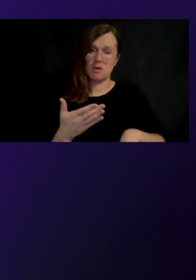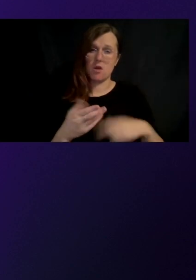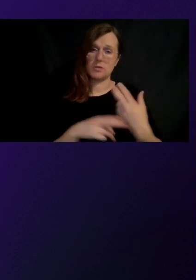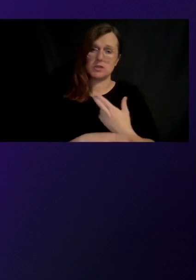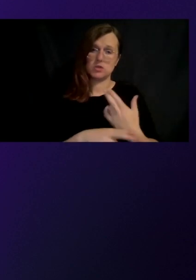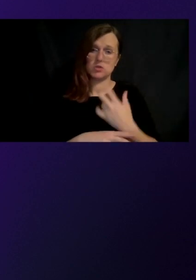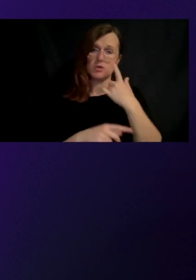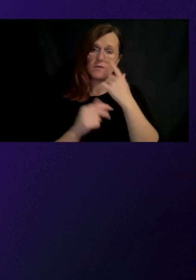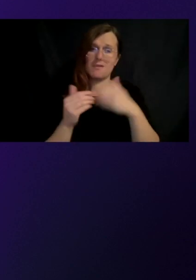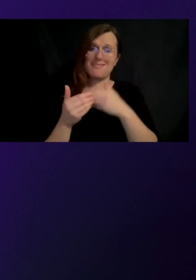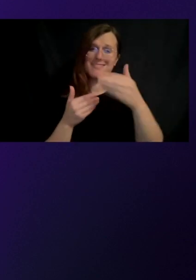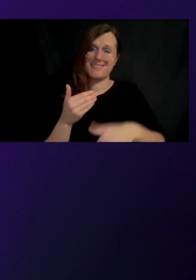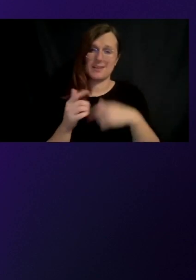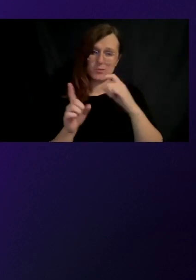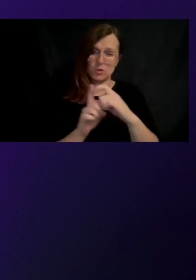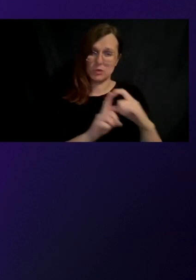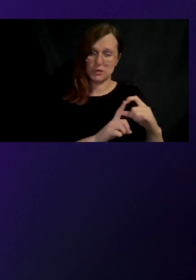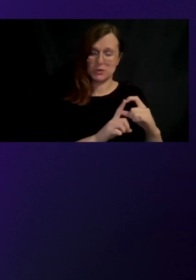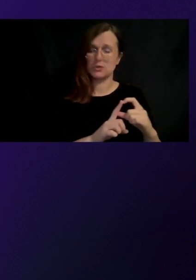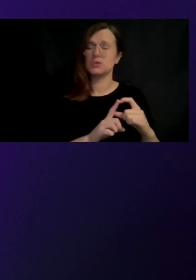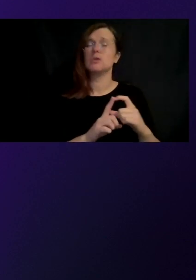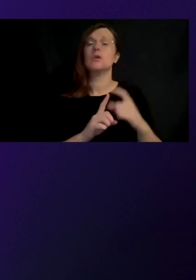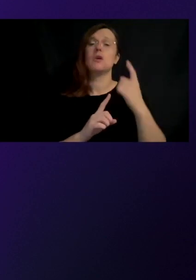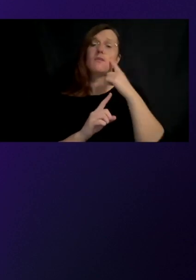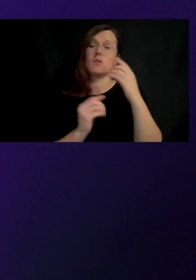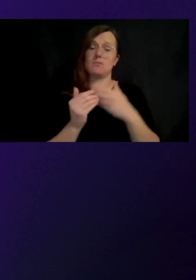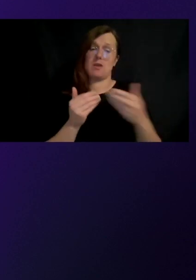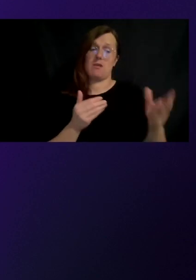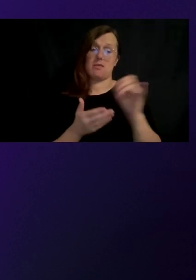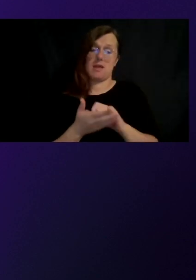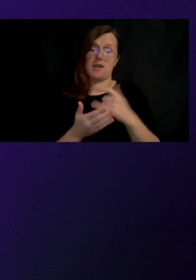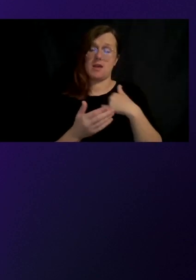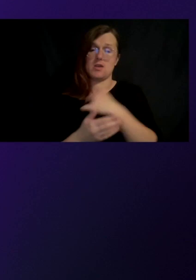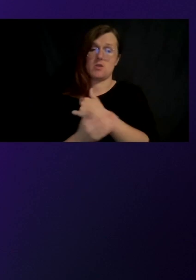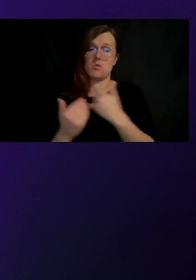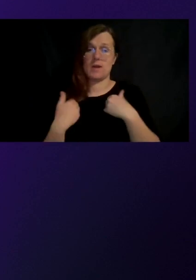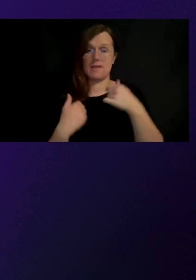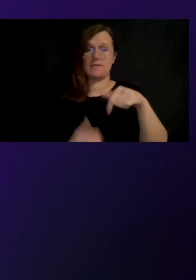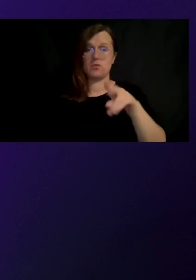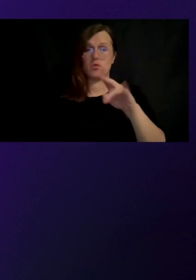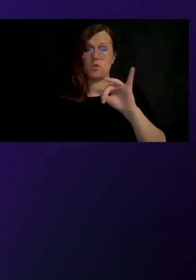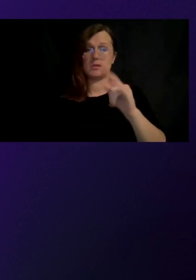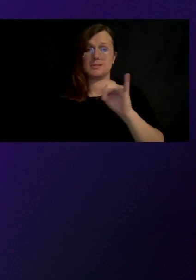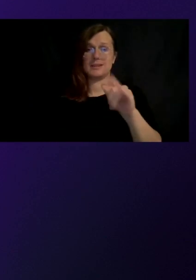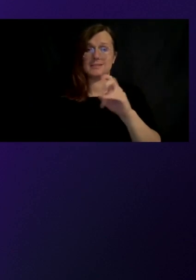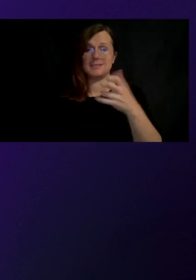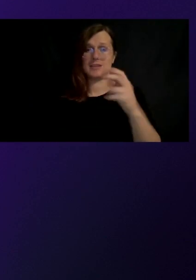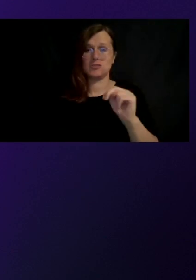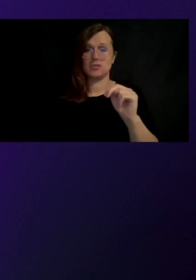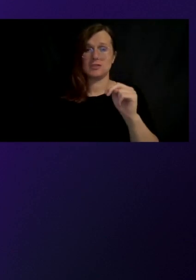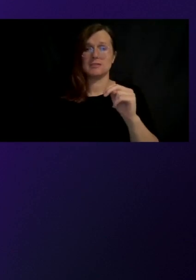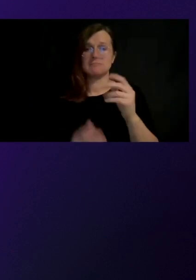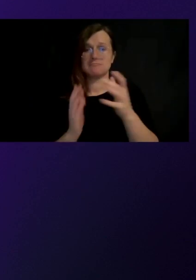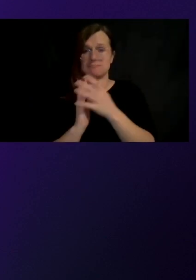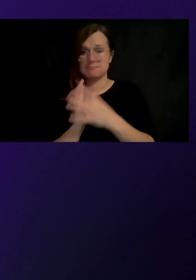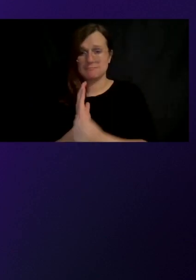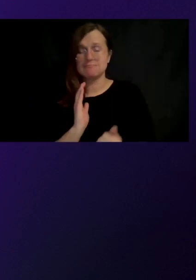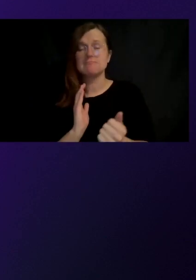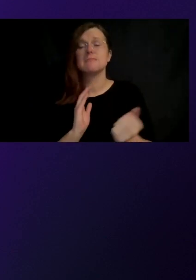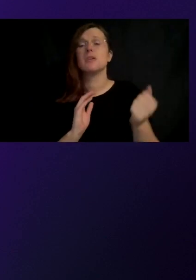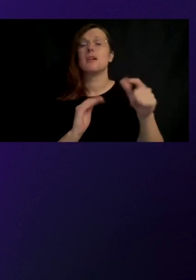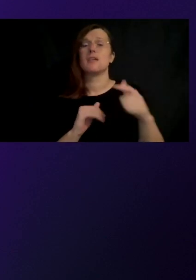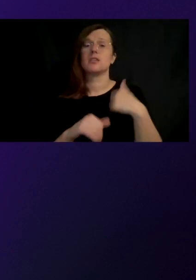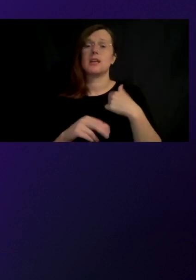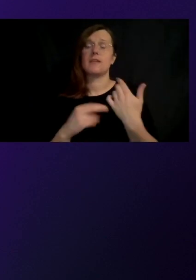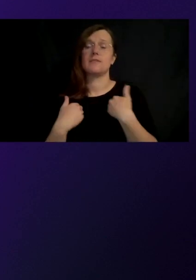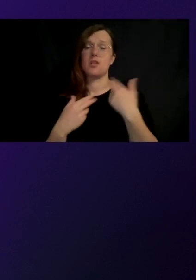word. So beyond that, we're actually optionally applying quantization techniques, which is where we run the inference at a lower precision, such